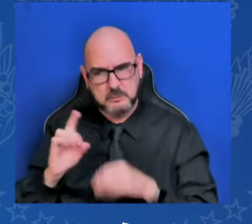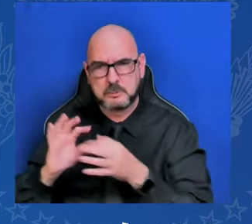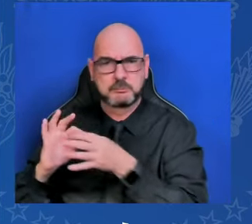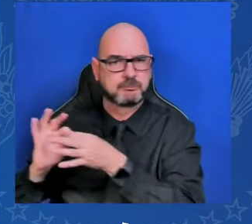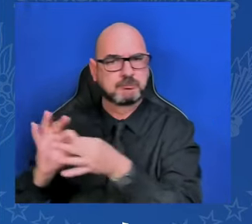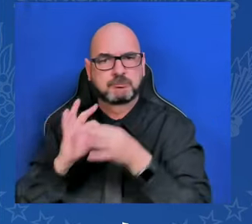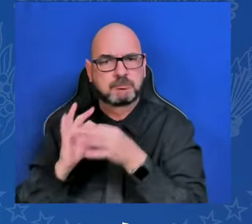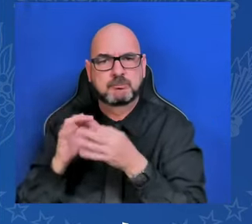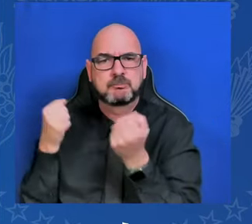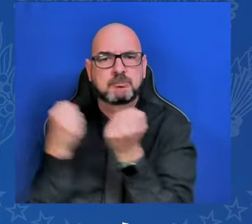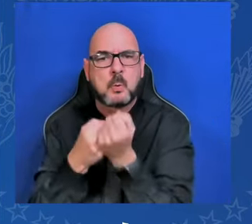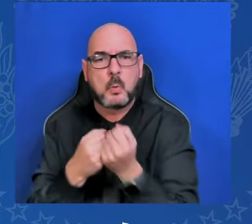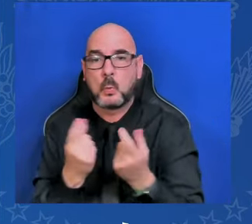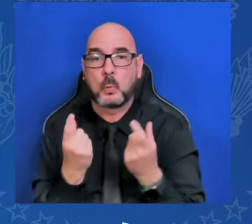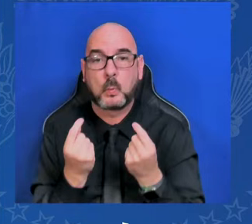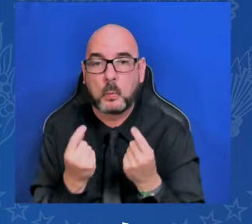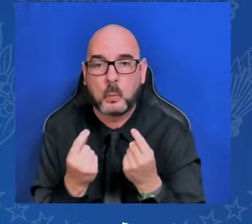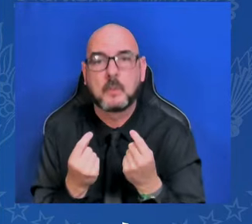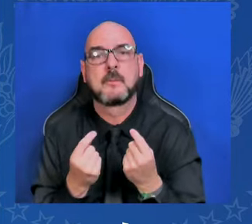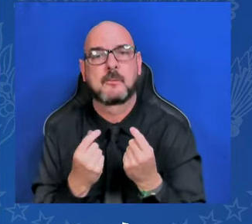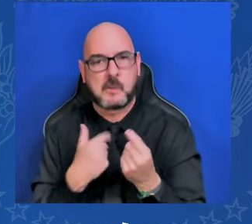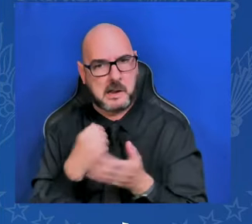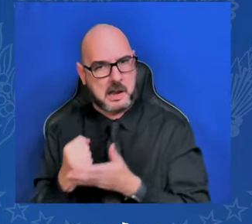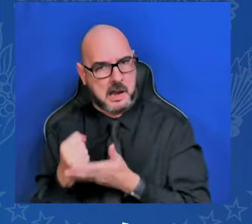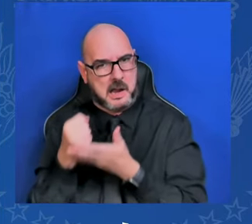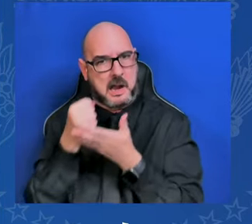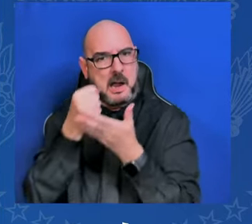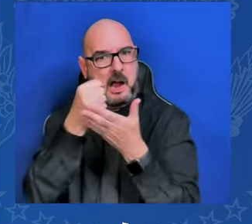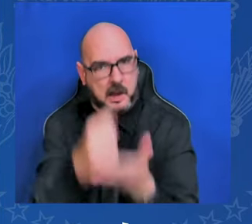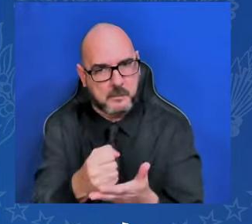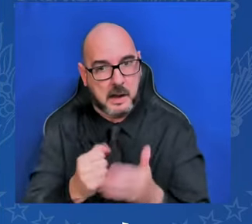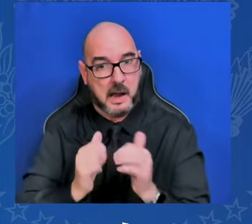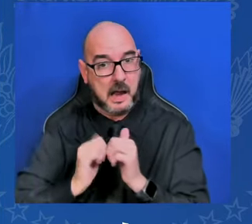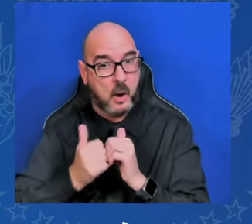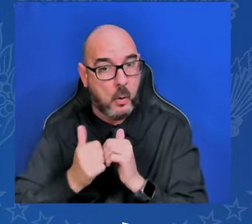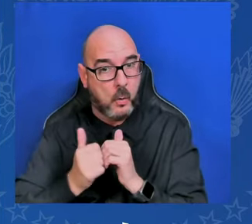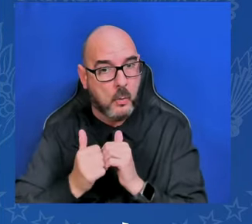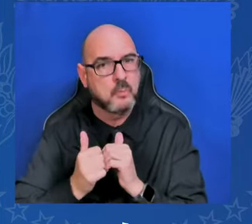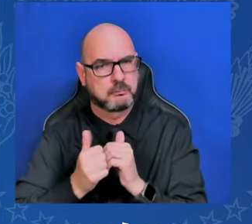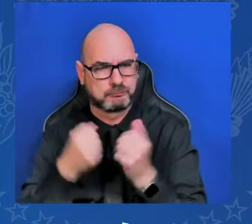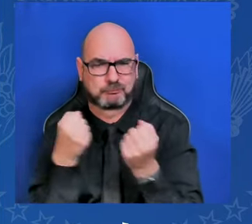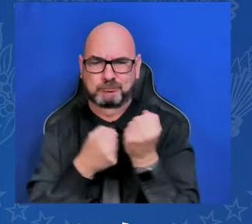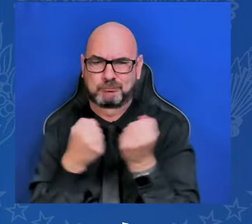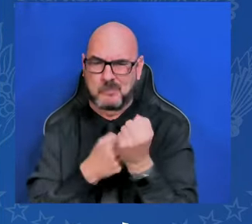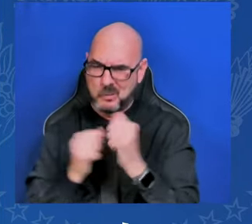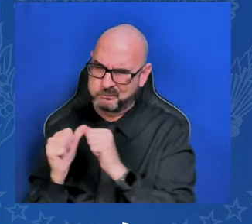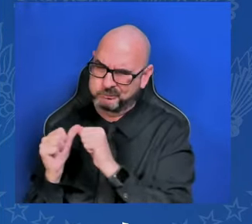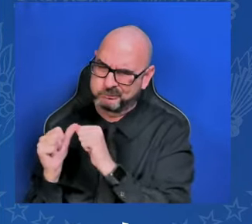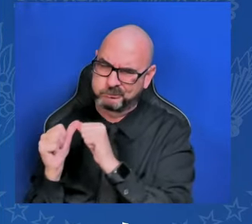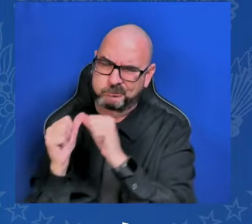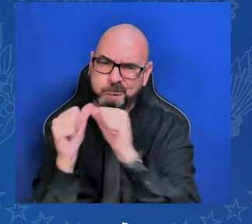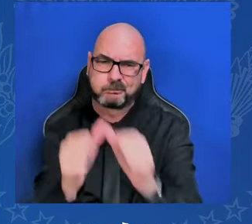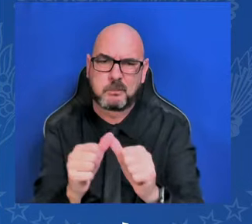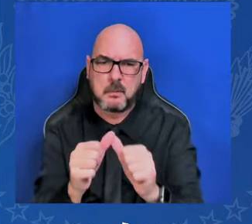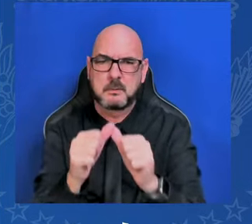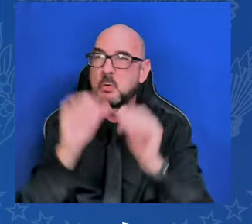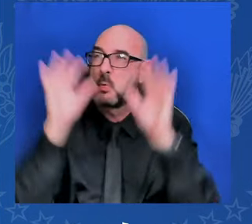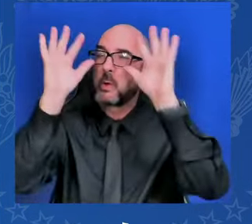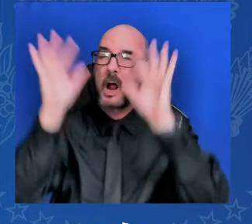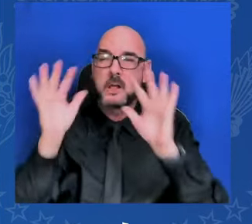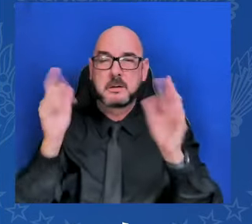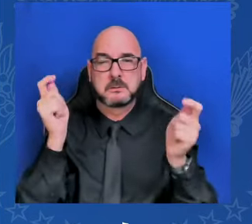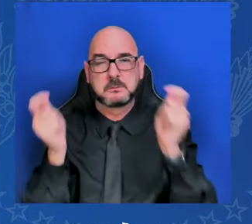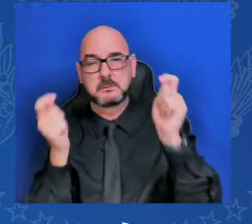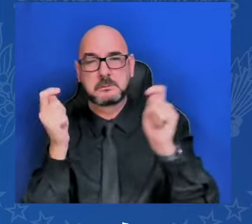in the history of the world in combating the climate crisis to turn the situation around